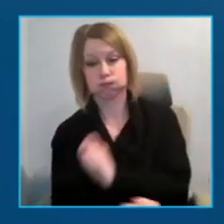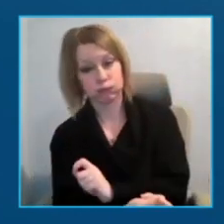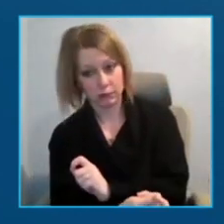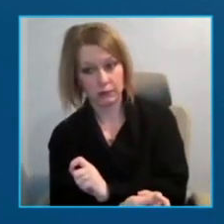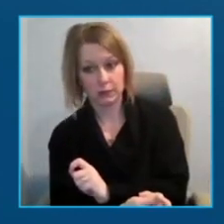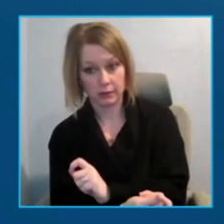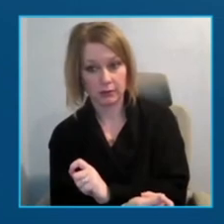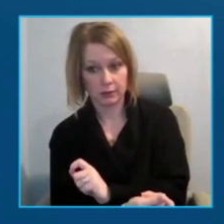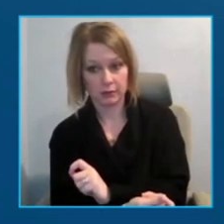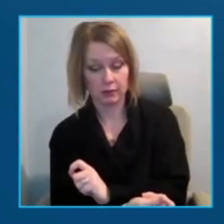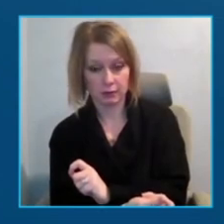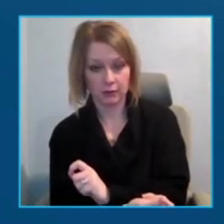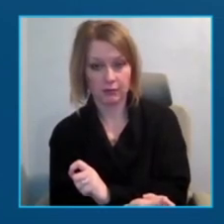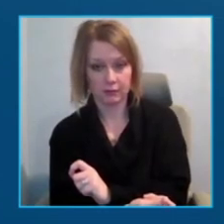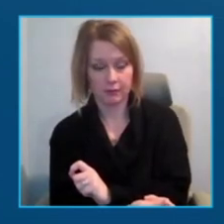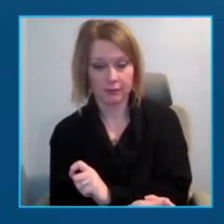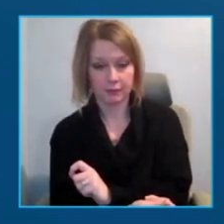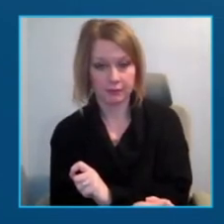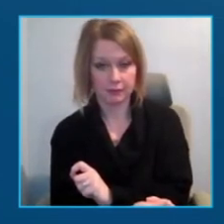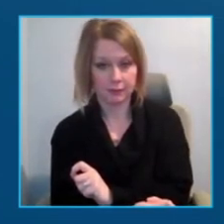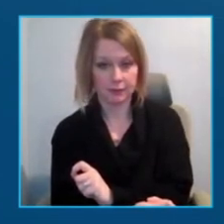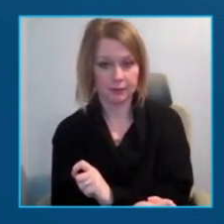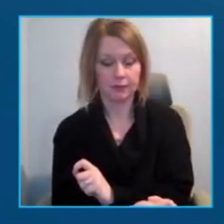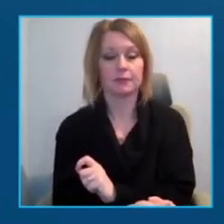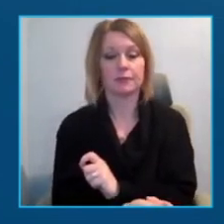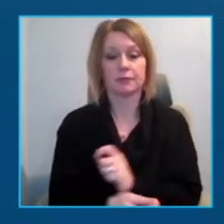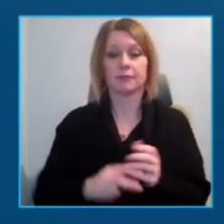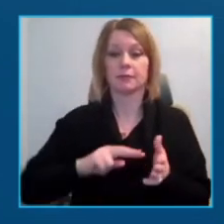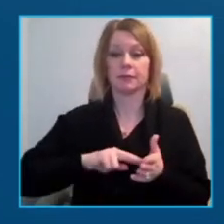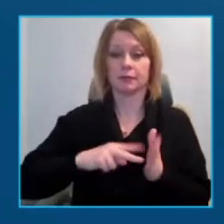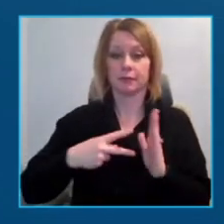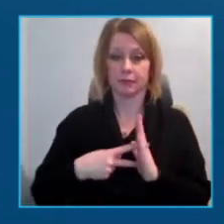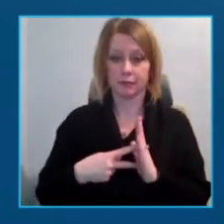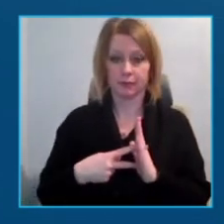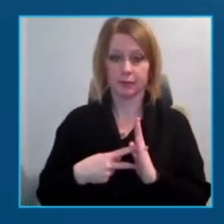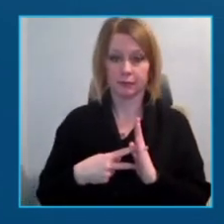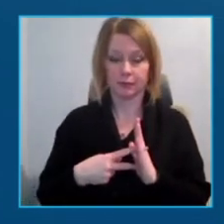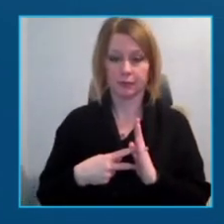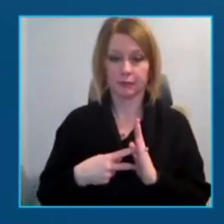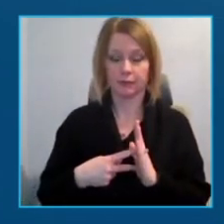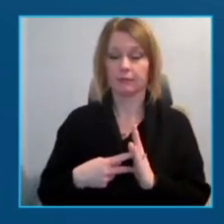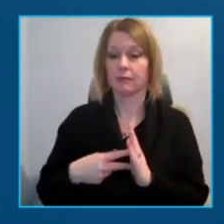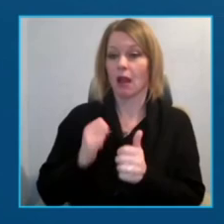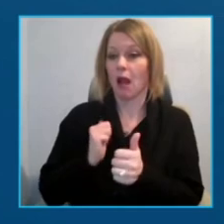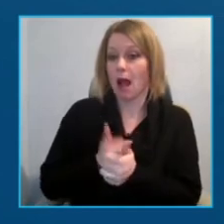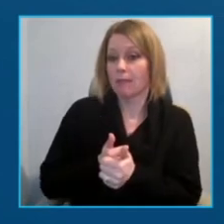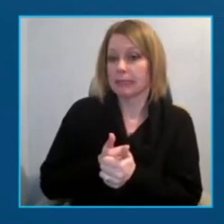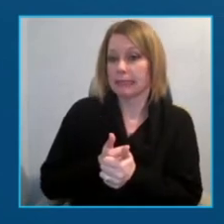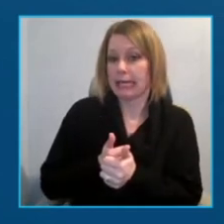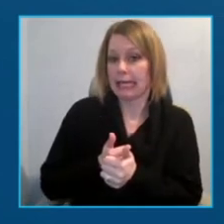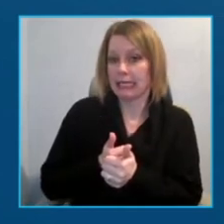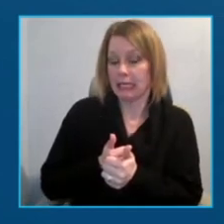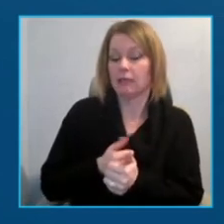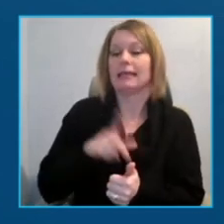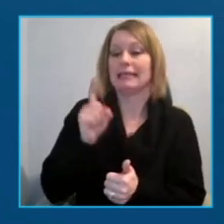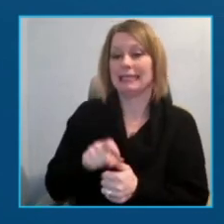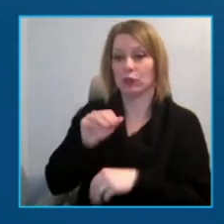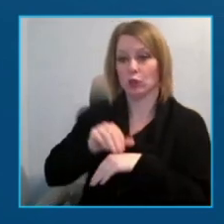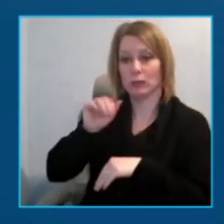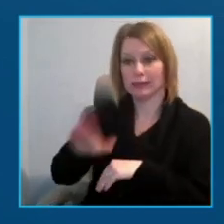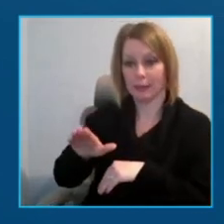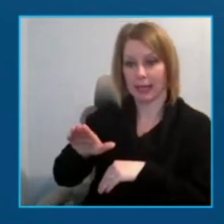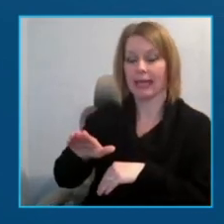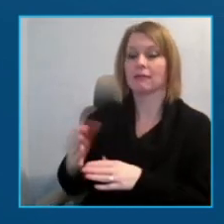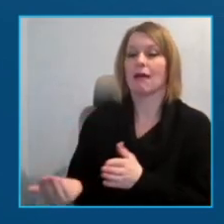by the Rules and Bylaws Committee here today, the updated version will need to be submitted back to this committee